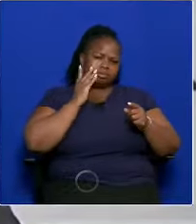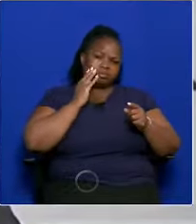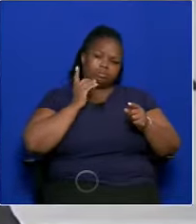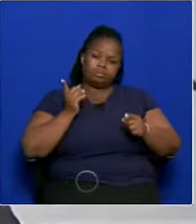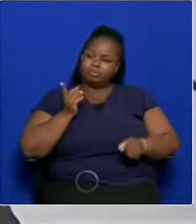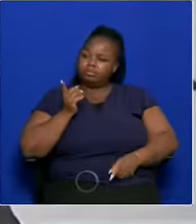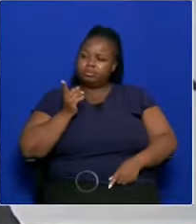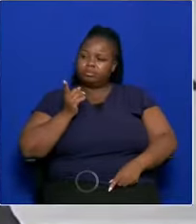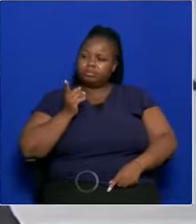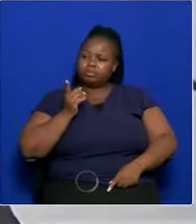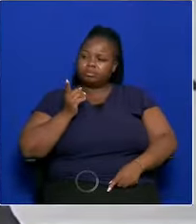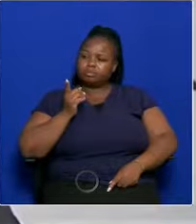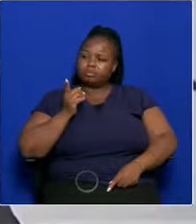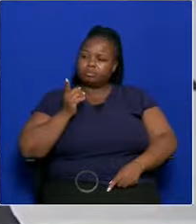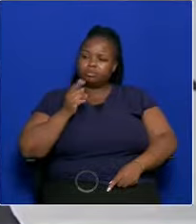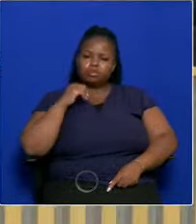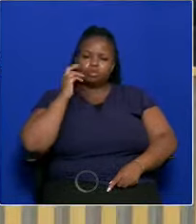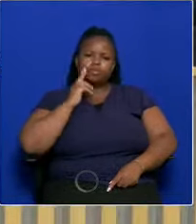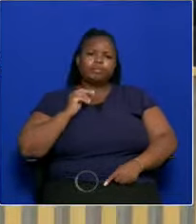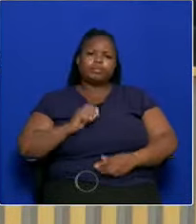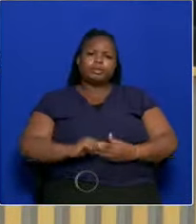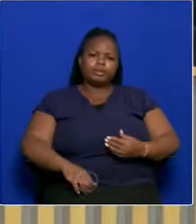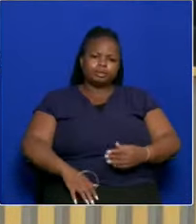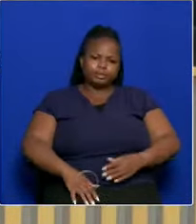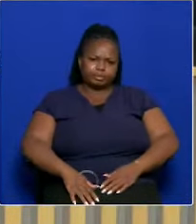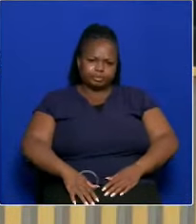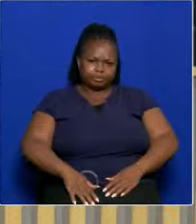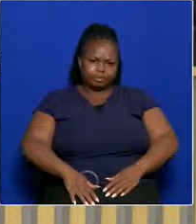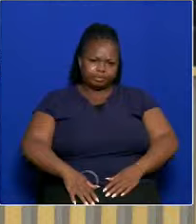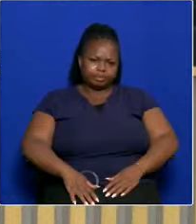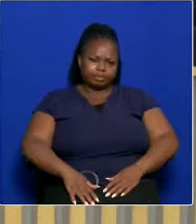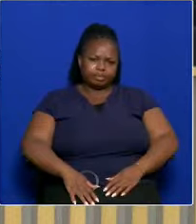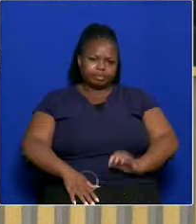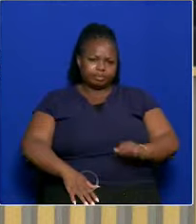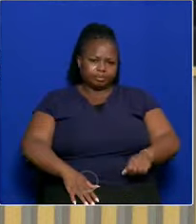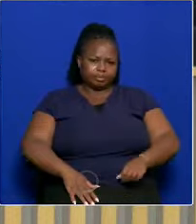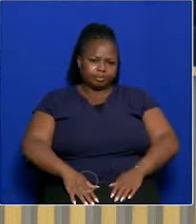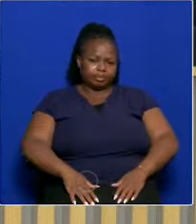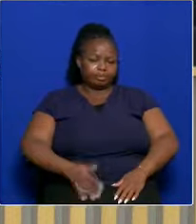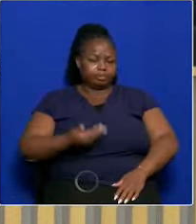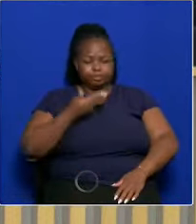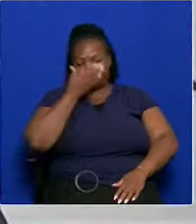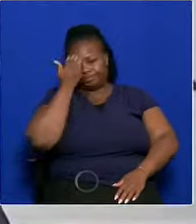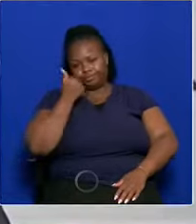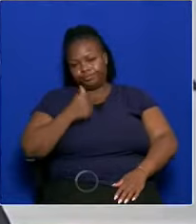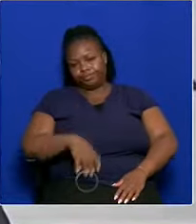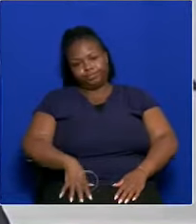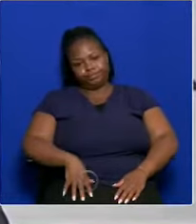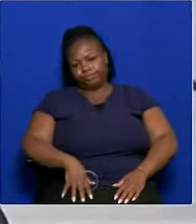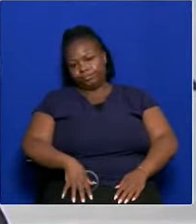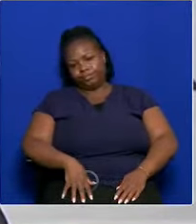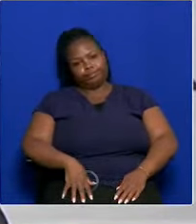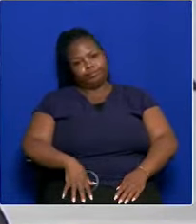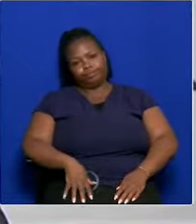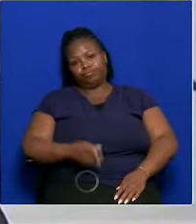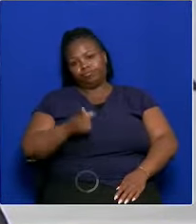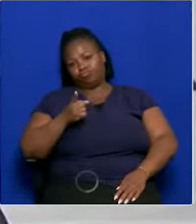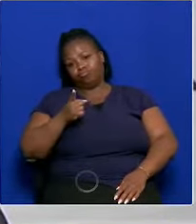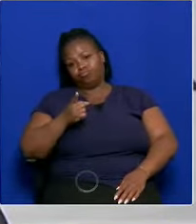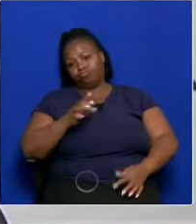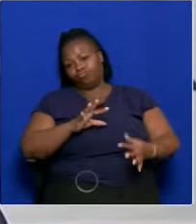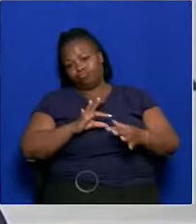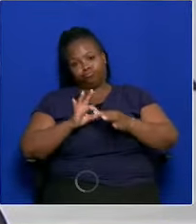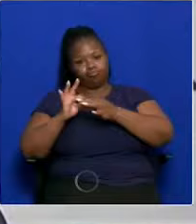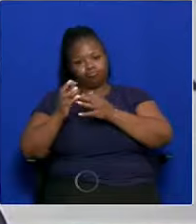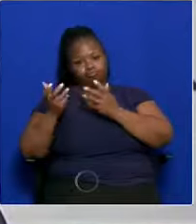It was in November. In November, yes. Yes. So I don't know, you correlating that one to this